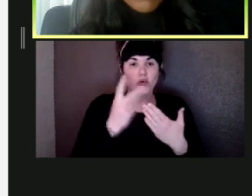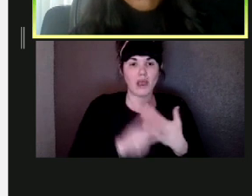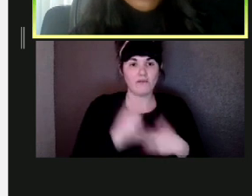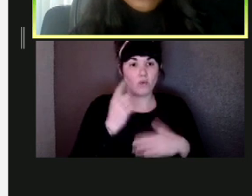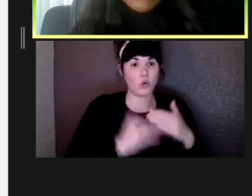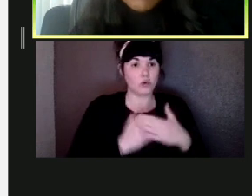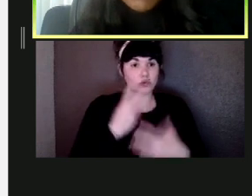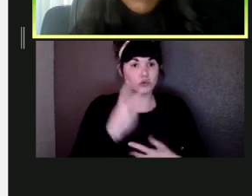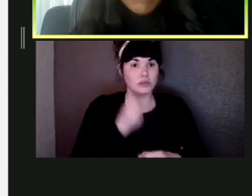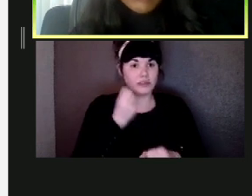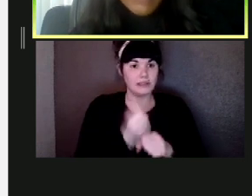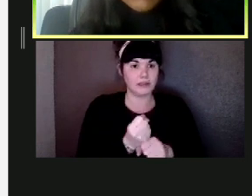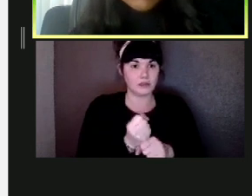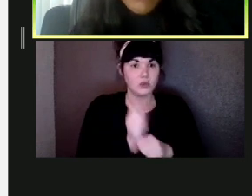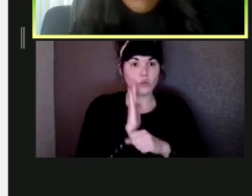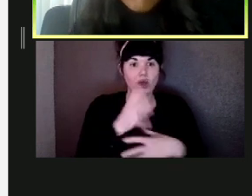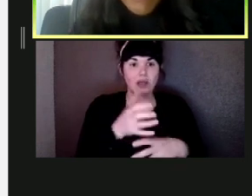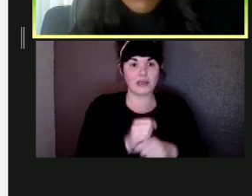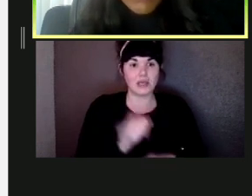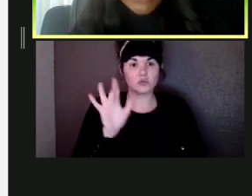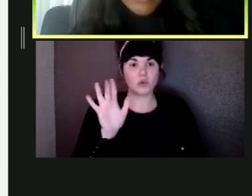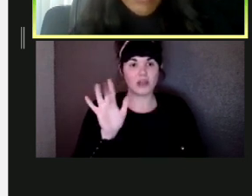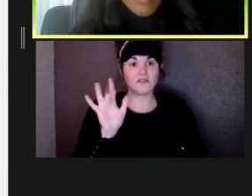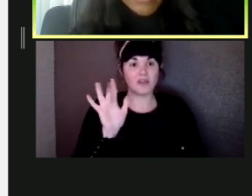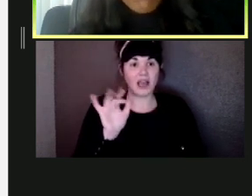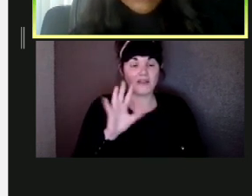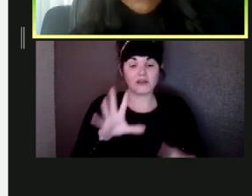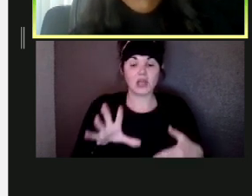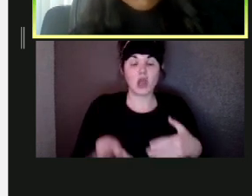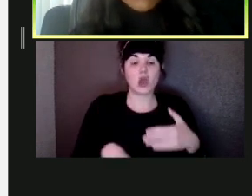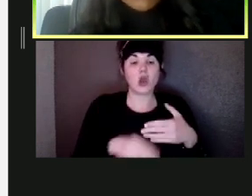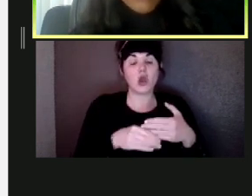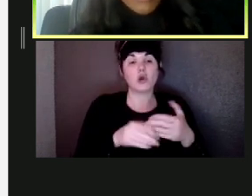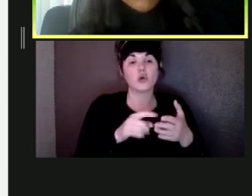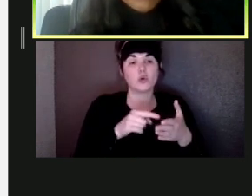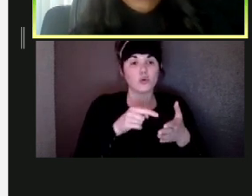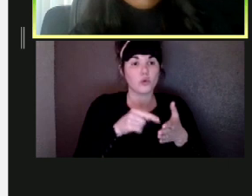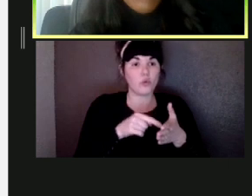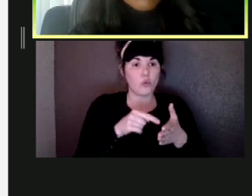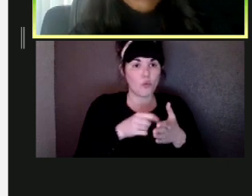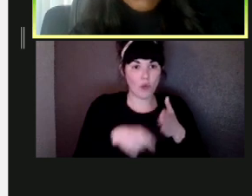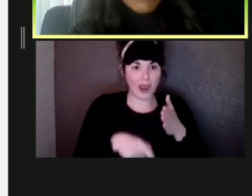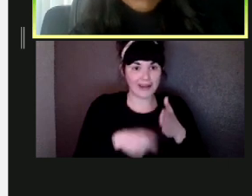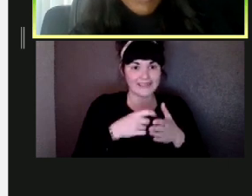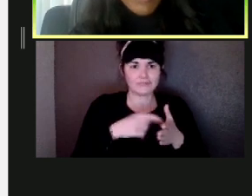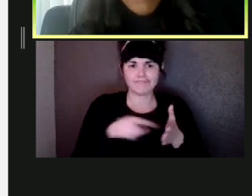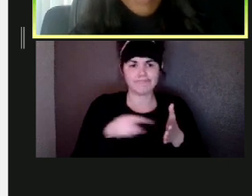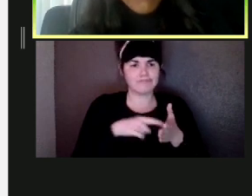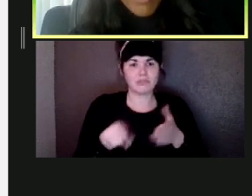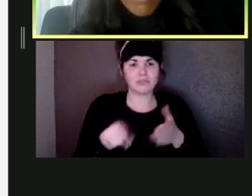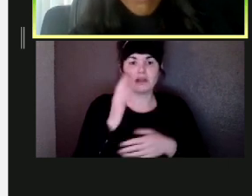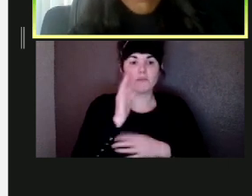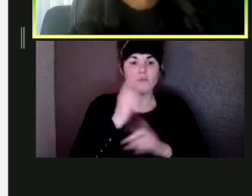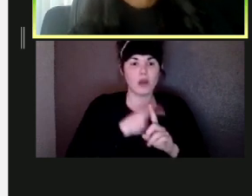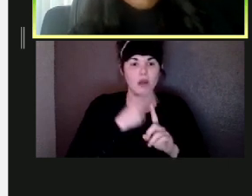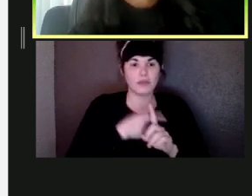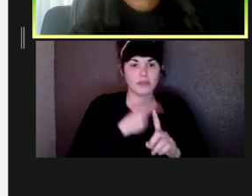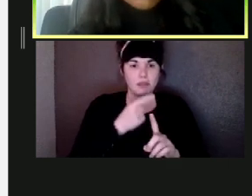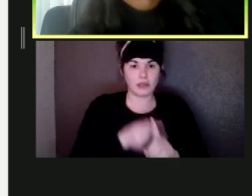which, uh, which adds up to $300, um, and can receive up to $700 in arrears, paid for.